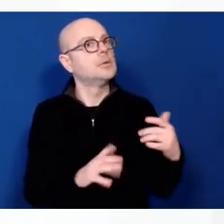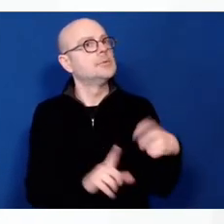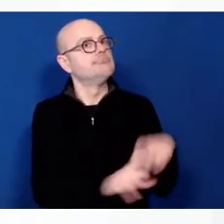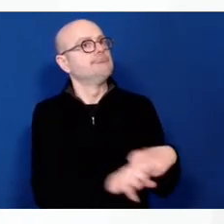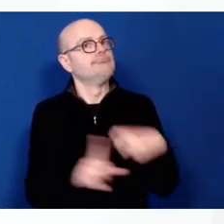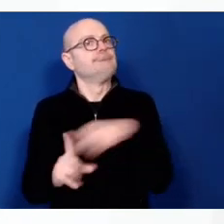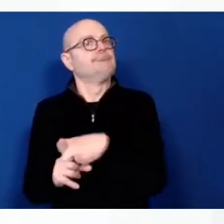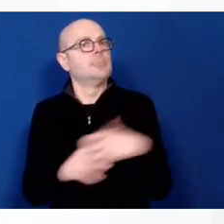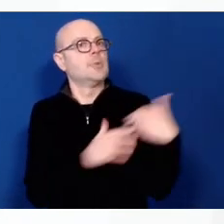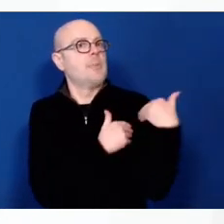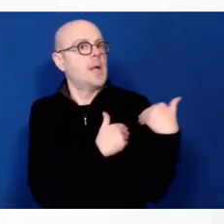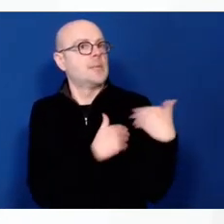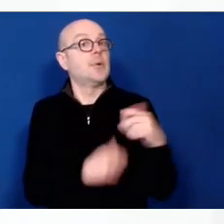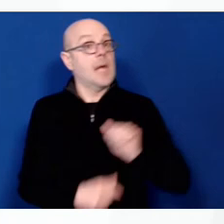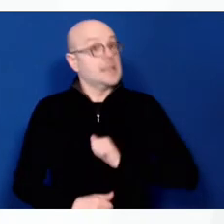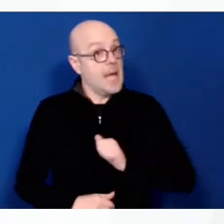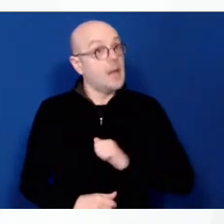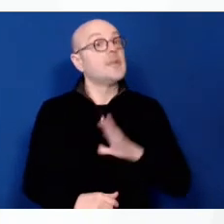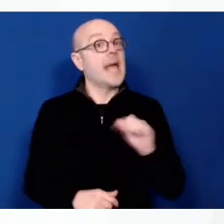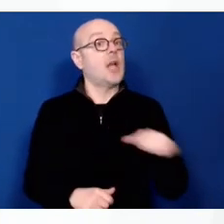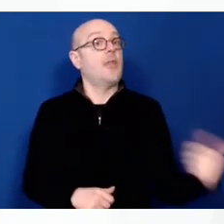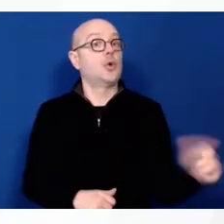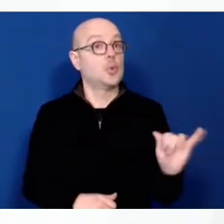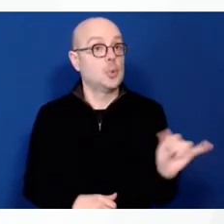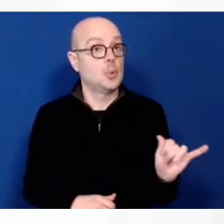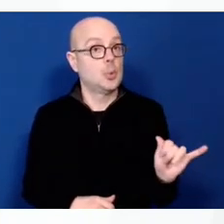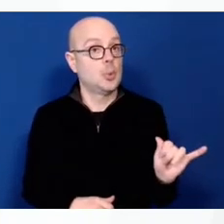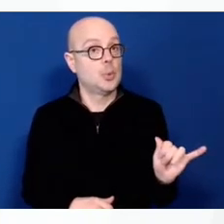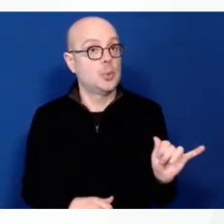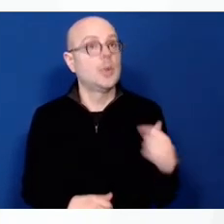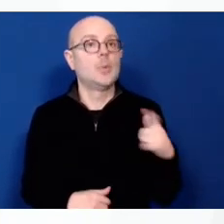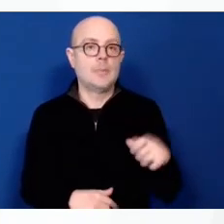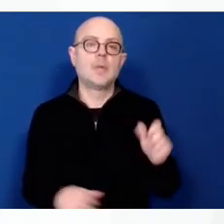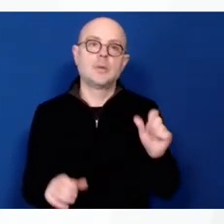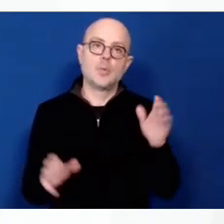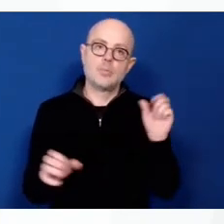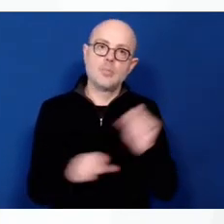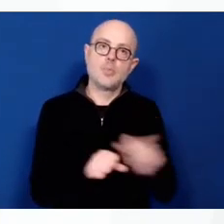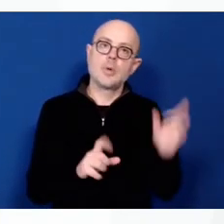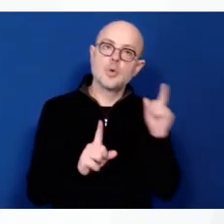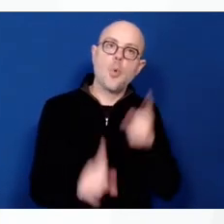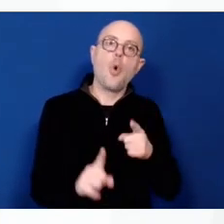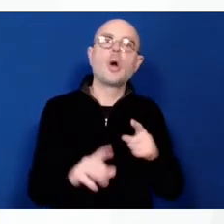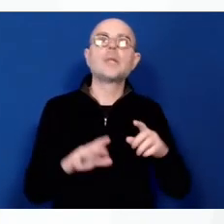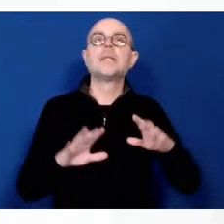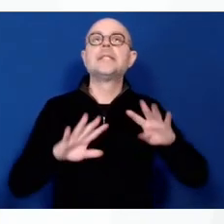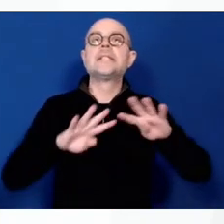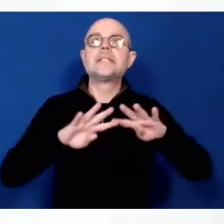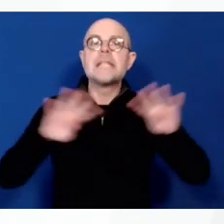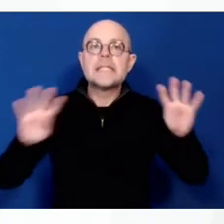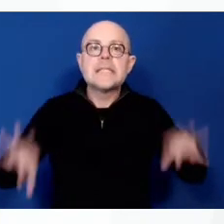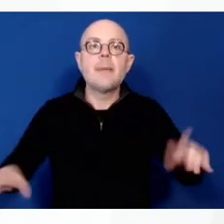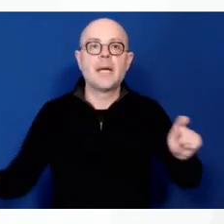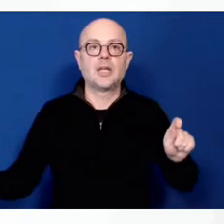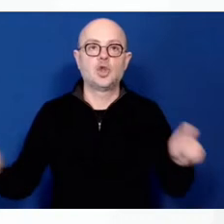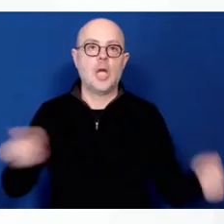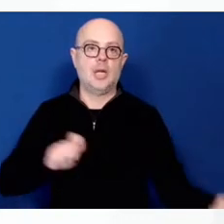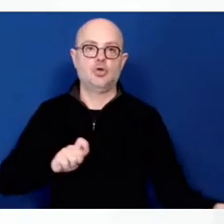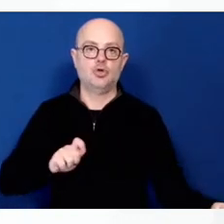actions. We must work towards systemic organizational change and comprehensive measures that lead our